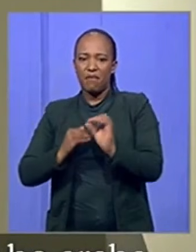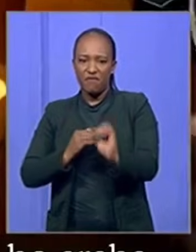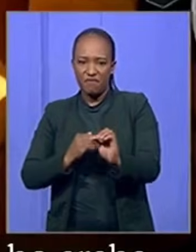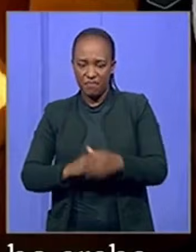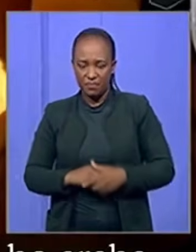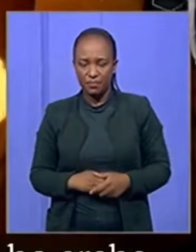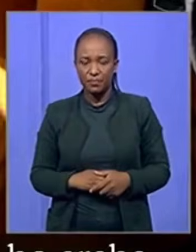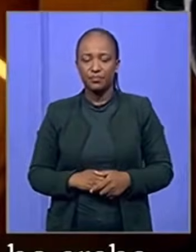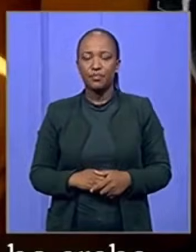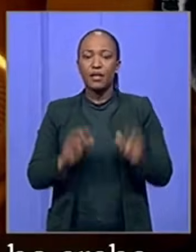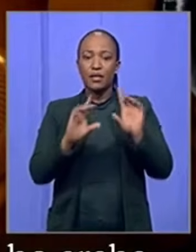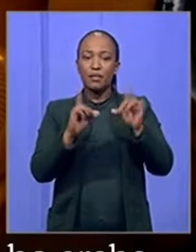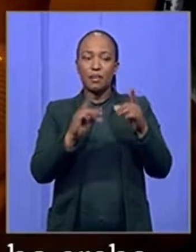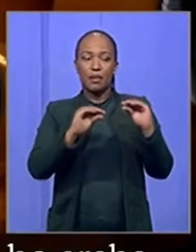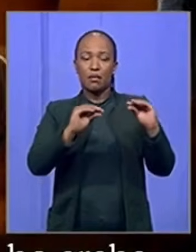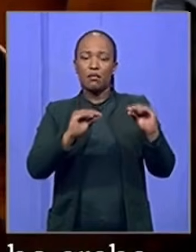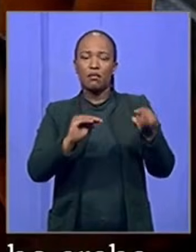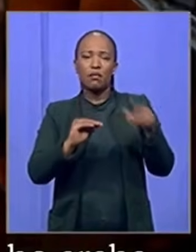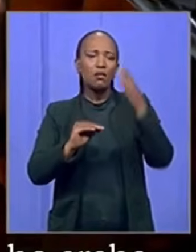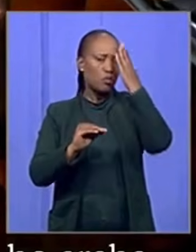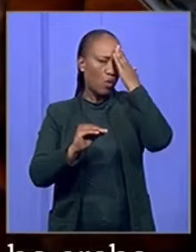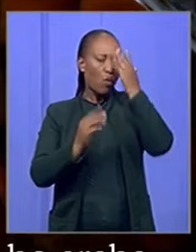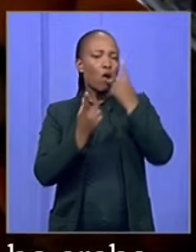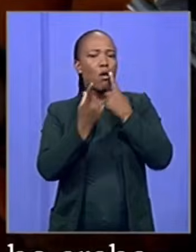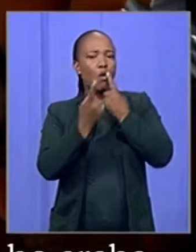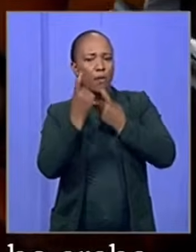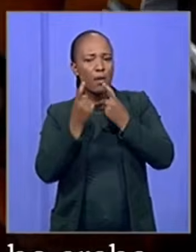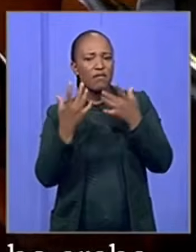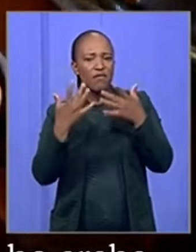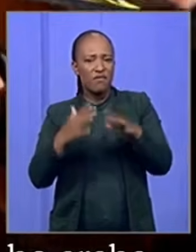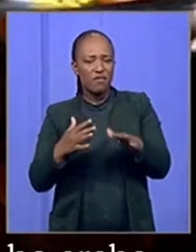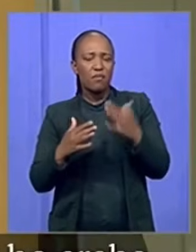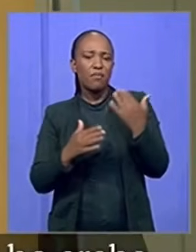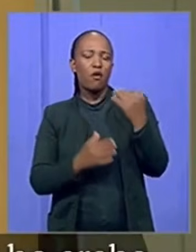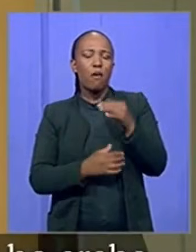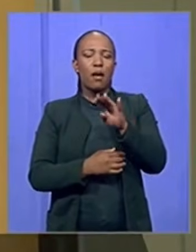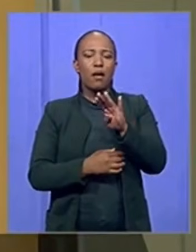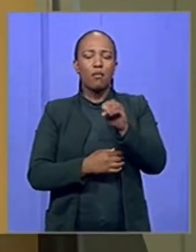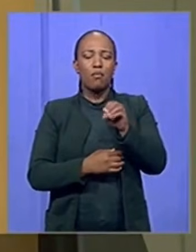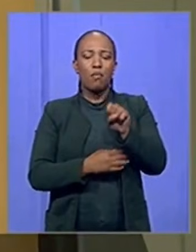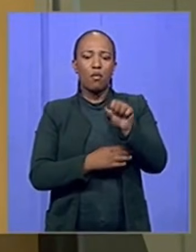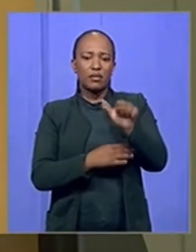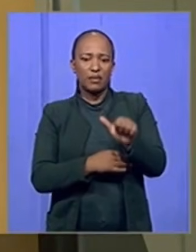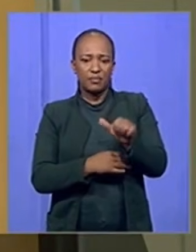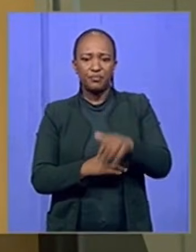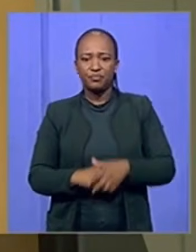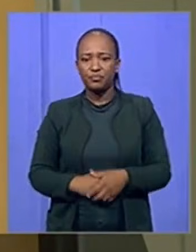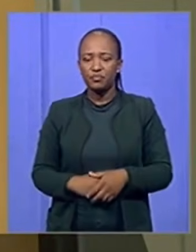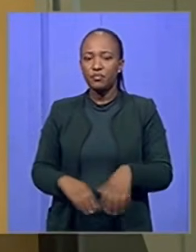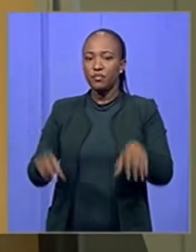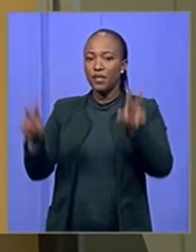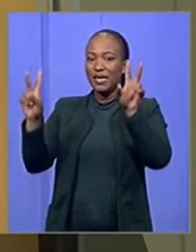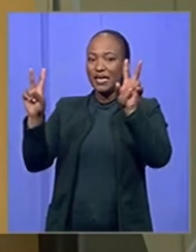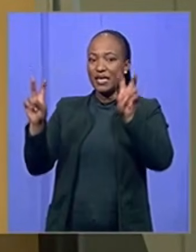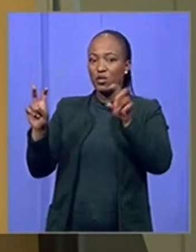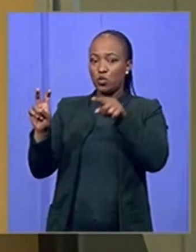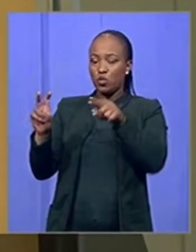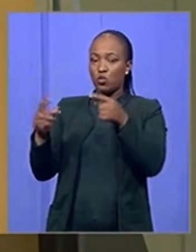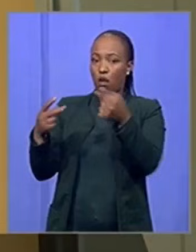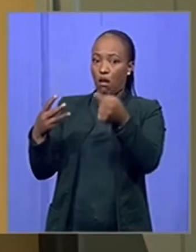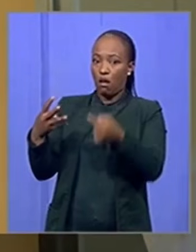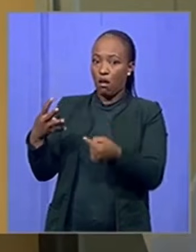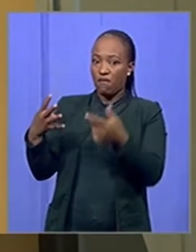ikarabela ka hore le na le tsebo ka dingongorego tsena tse ileng tsa hlahiswa ke Bossa. We have been dealing with a lot of the issues that have been raised. The issues